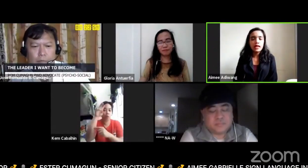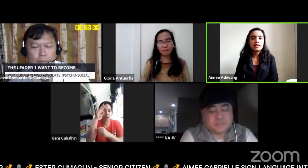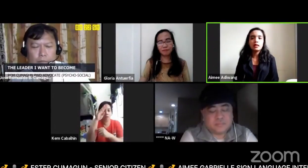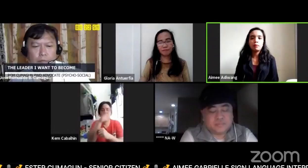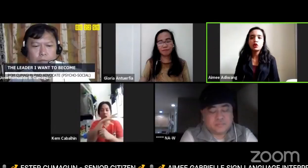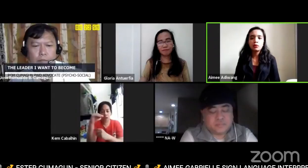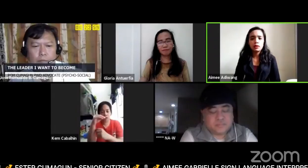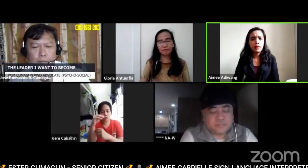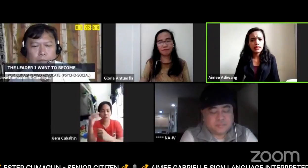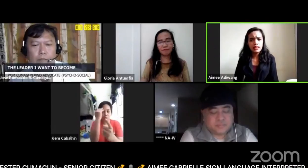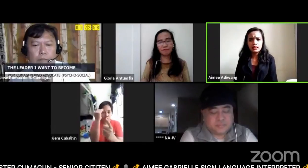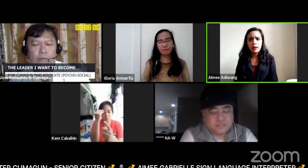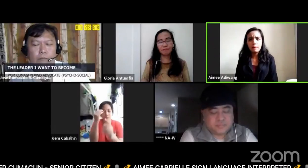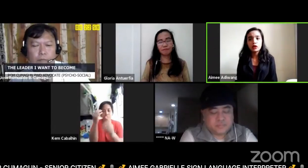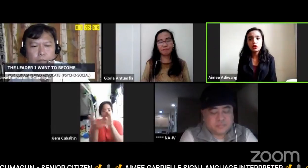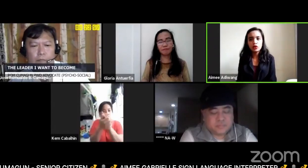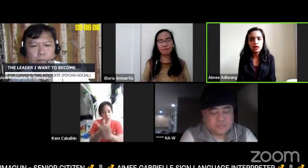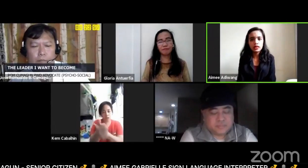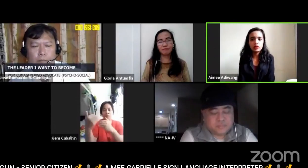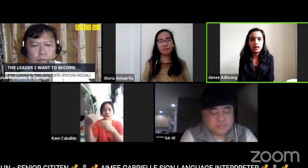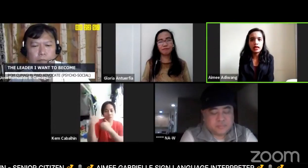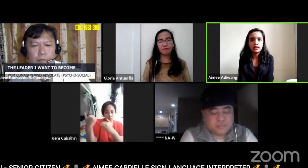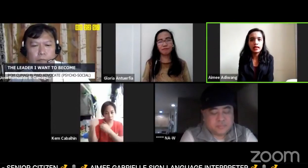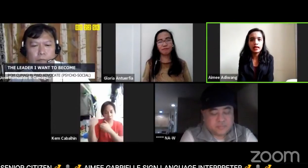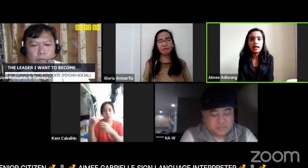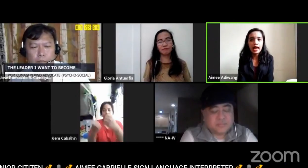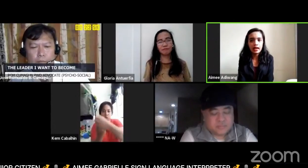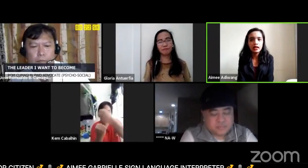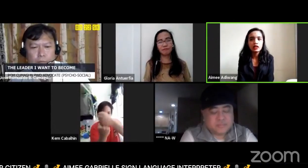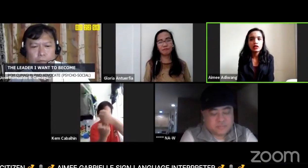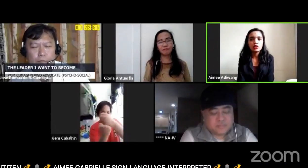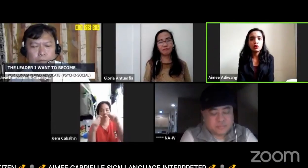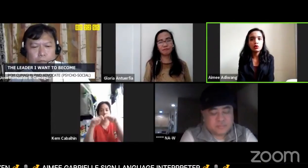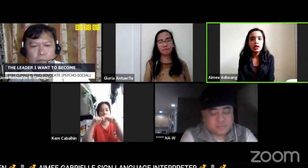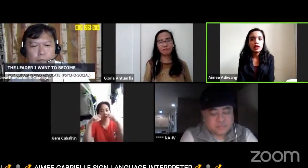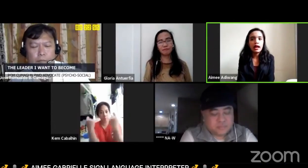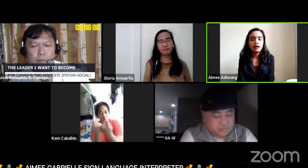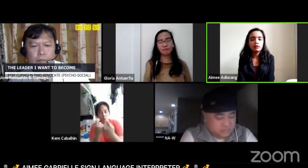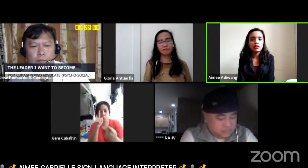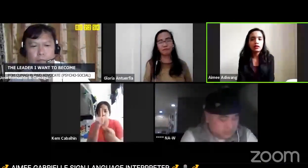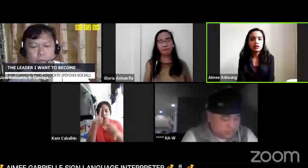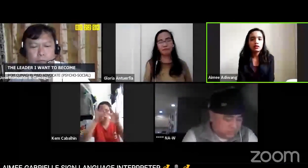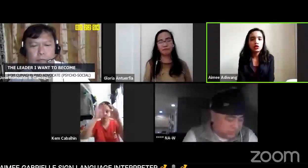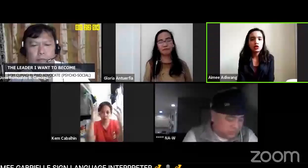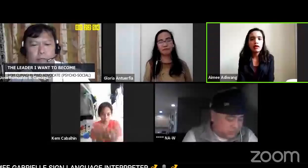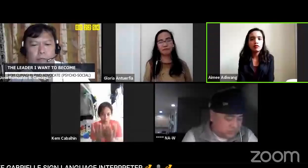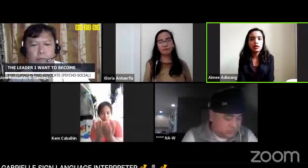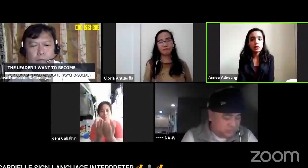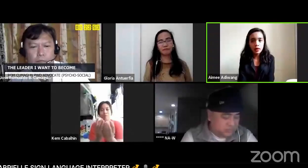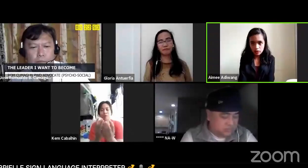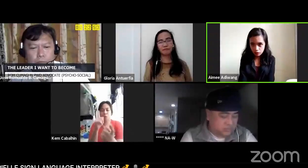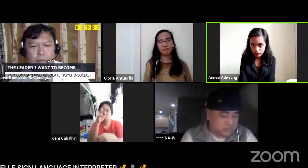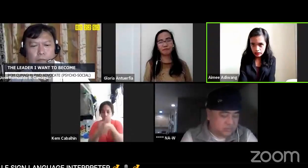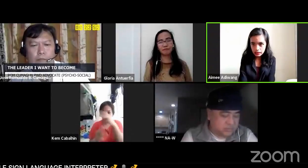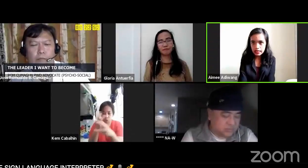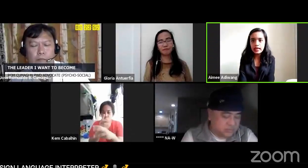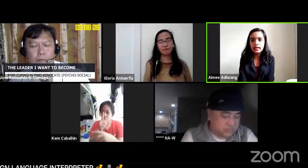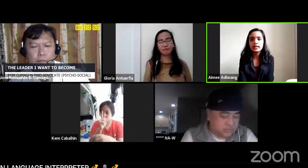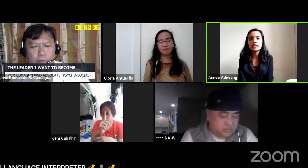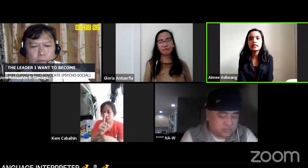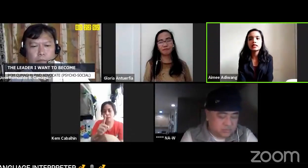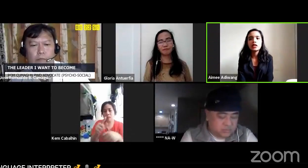parang passing the baton kasing nangyayari. So, you should have the